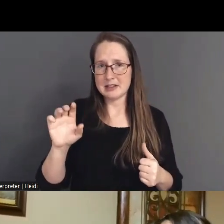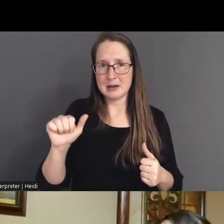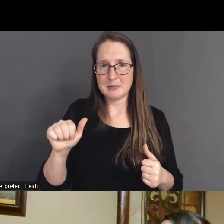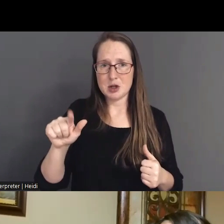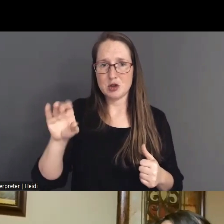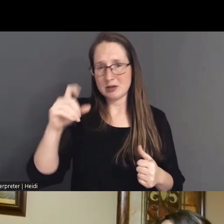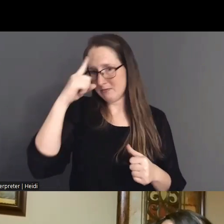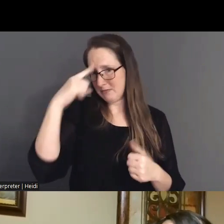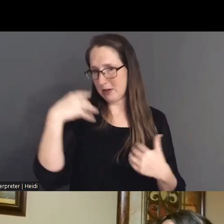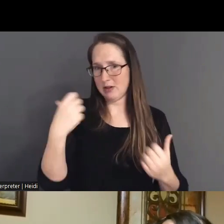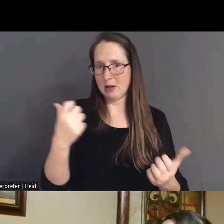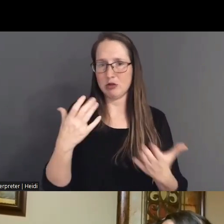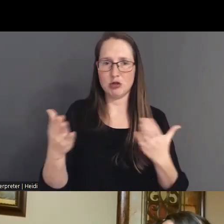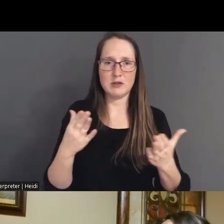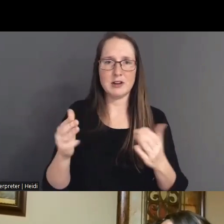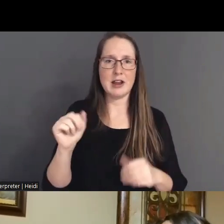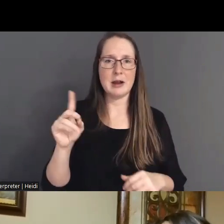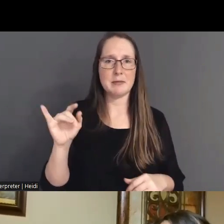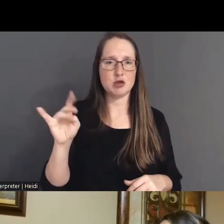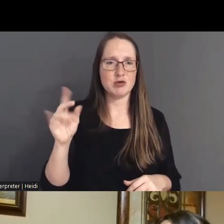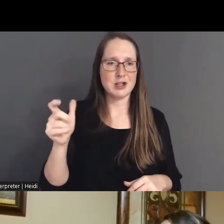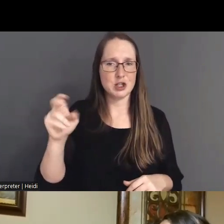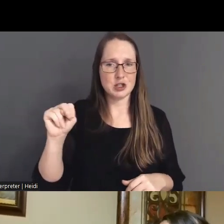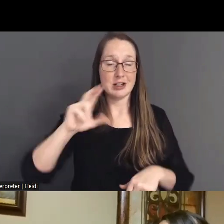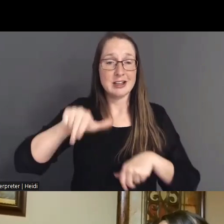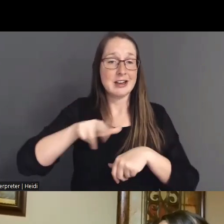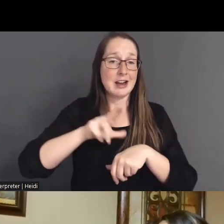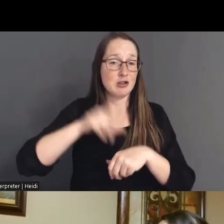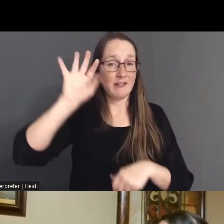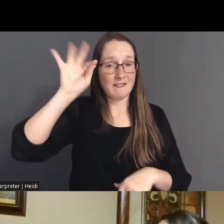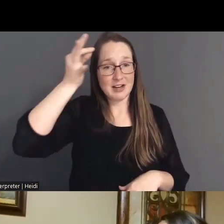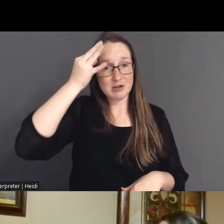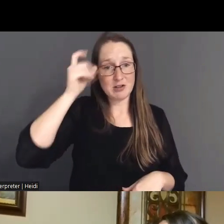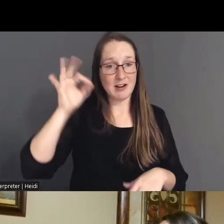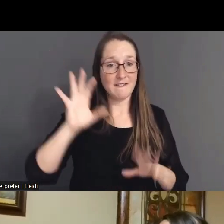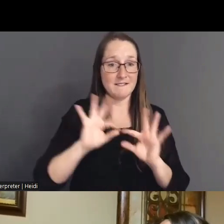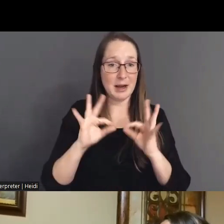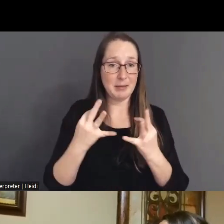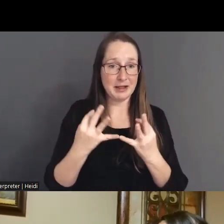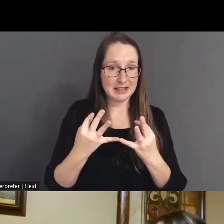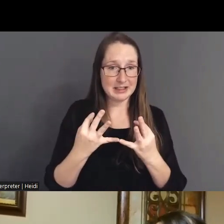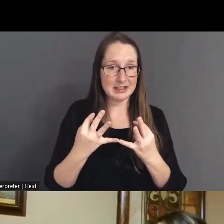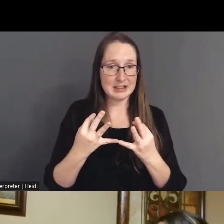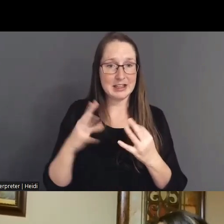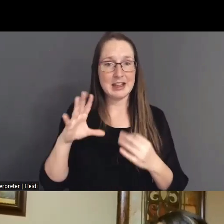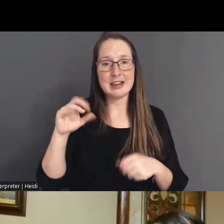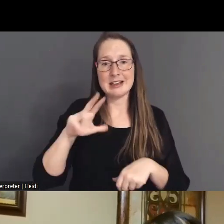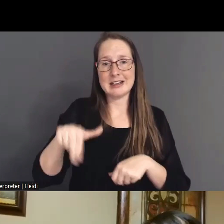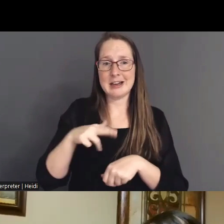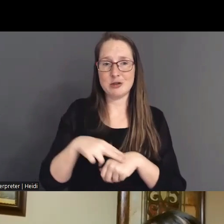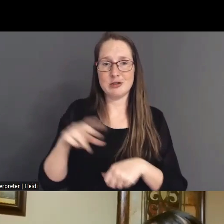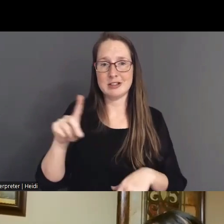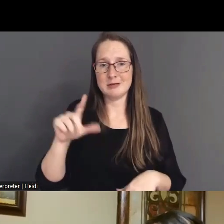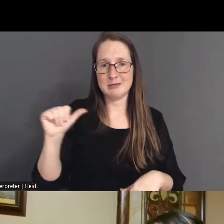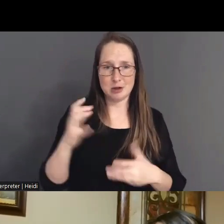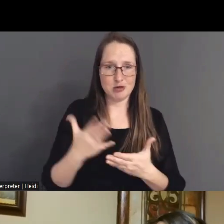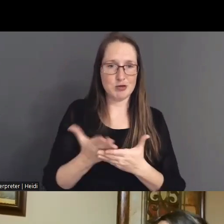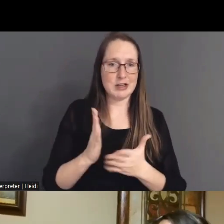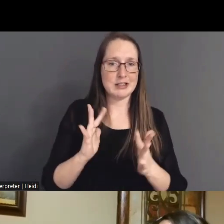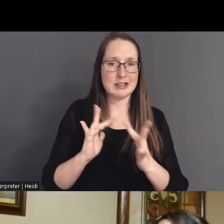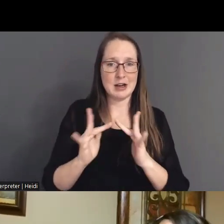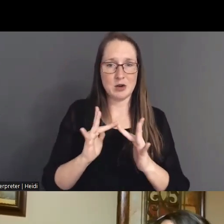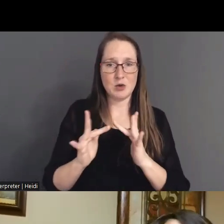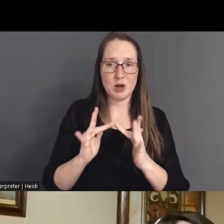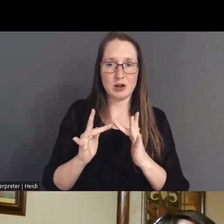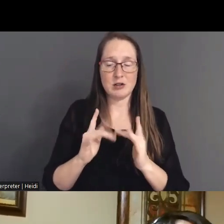Services Administration, the National Federation of Families, and National Disability Rights Network.